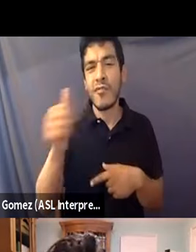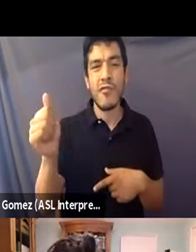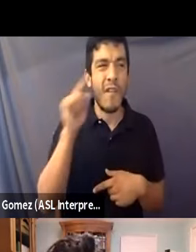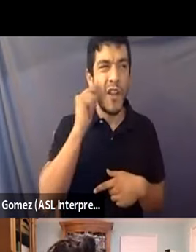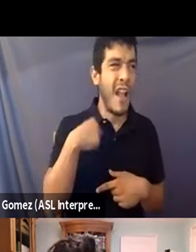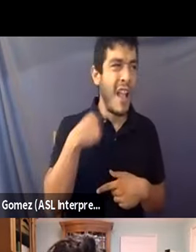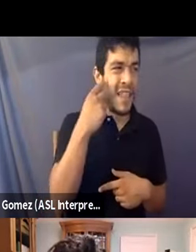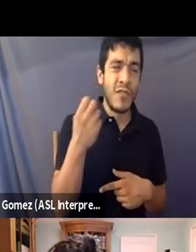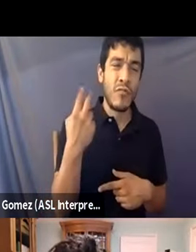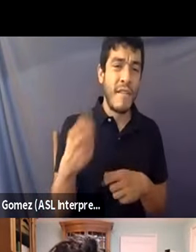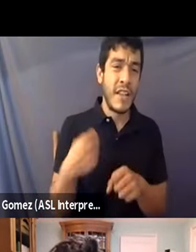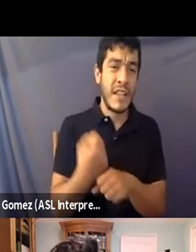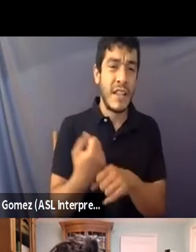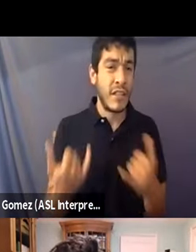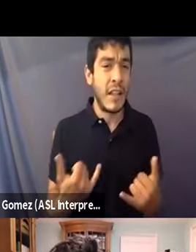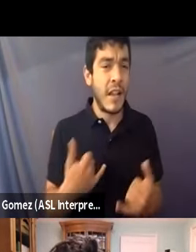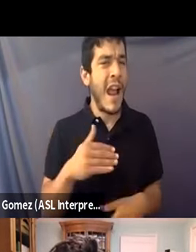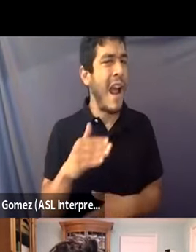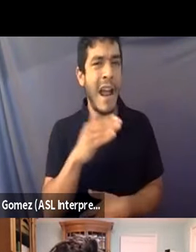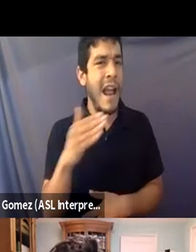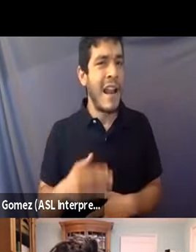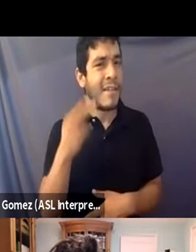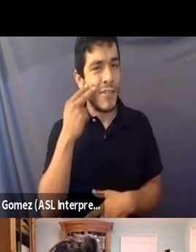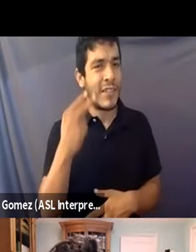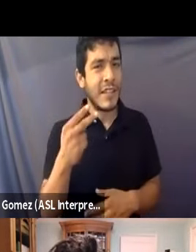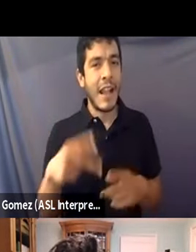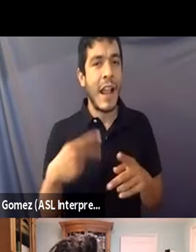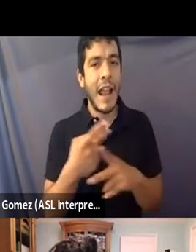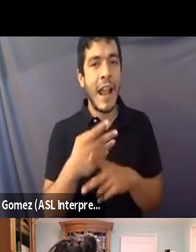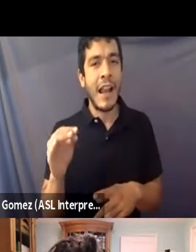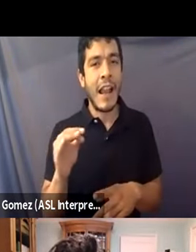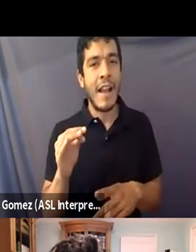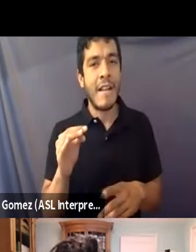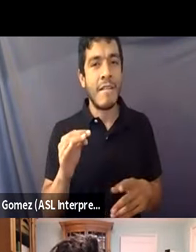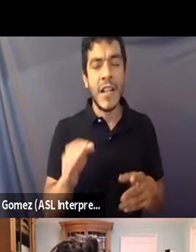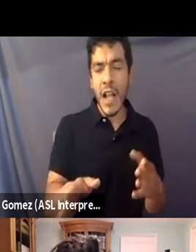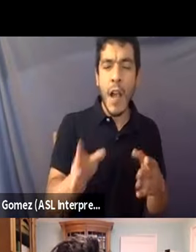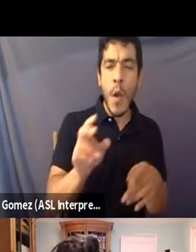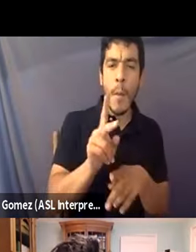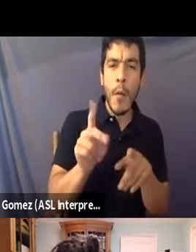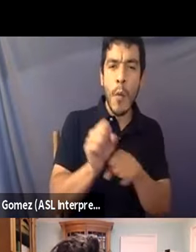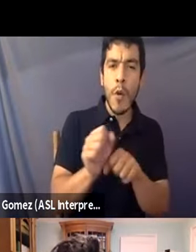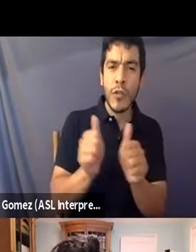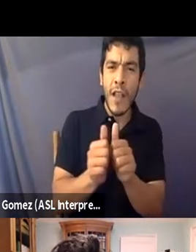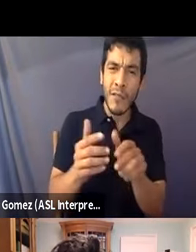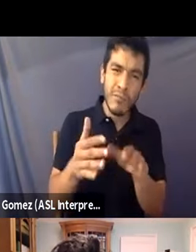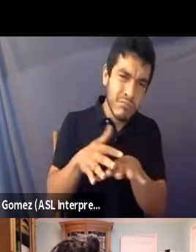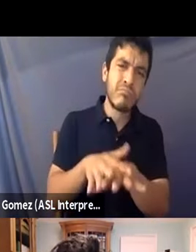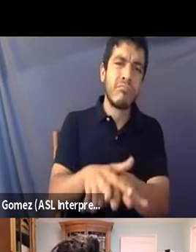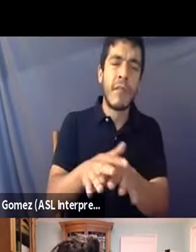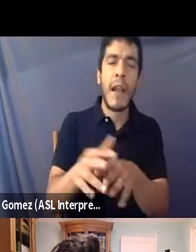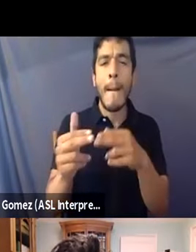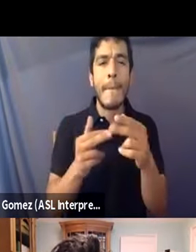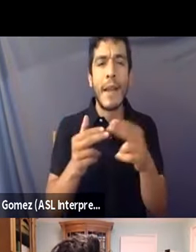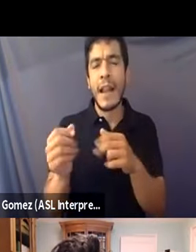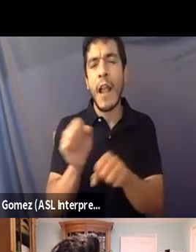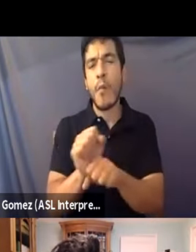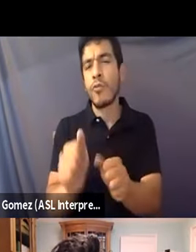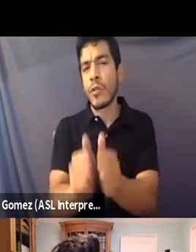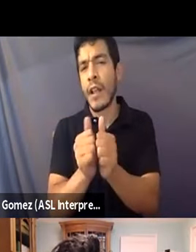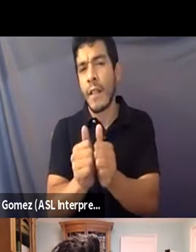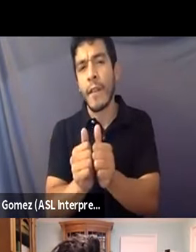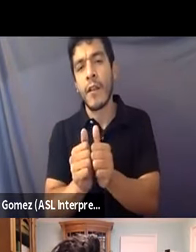years. I've never seen the kind of aligned coalition building and working together that